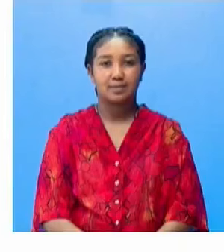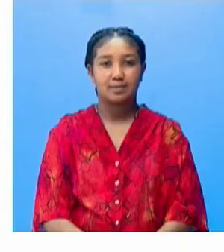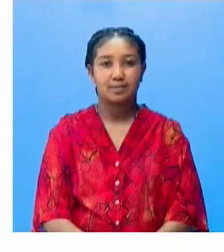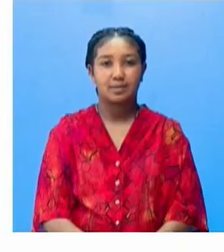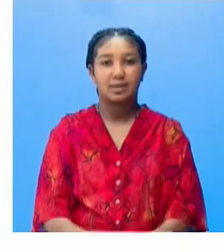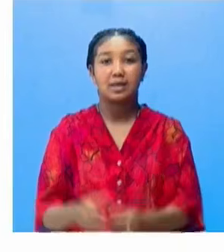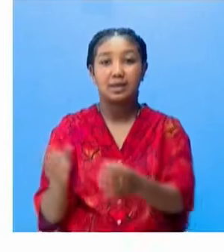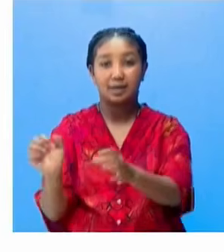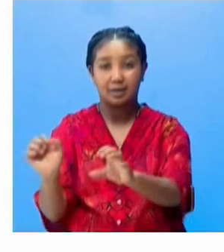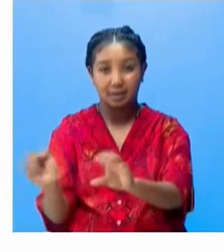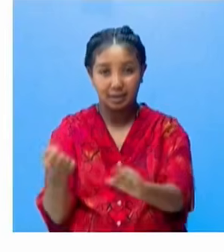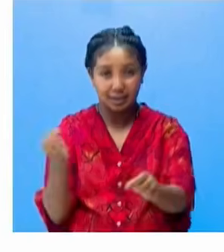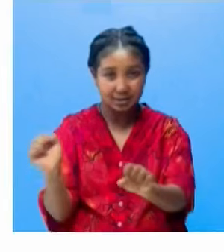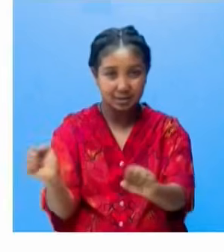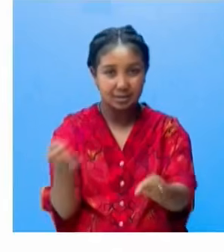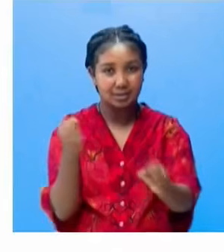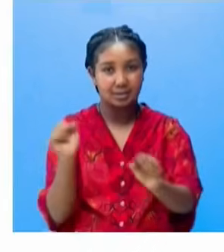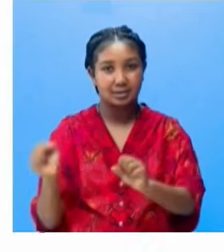cleans